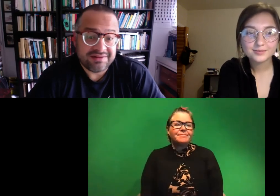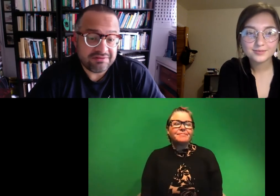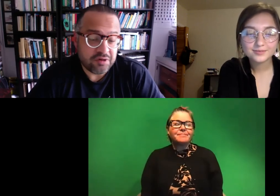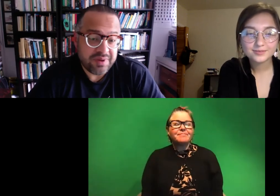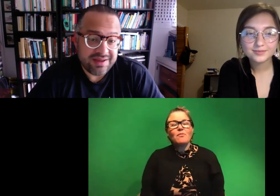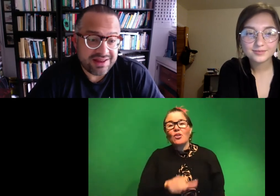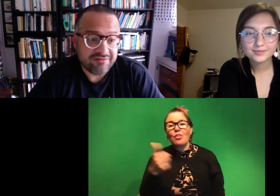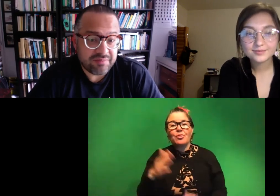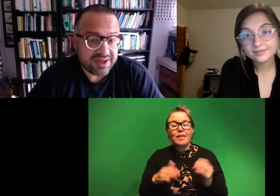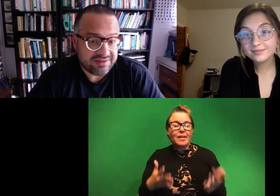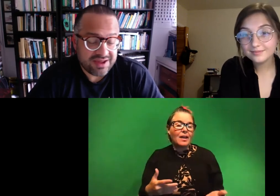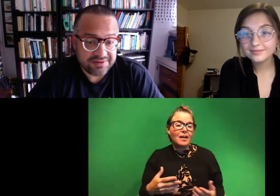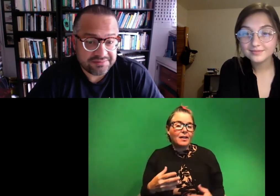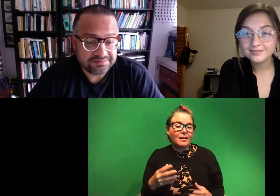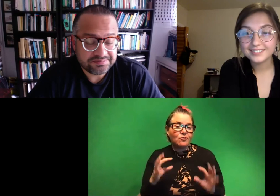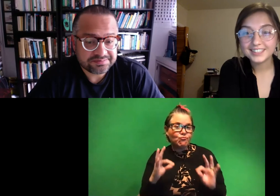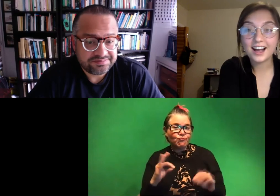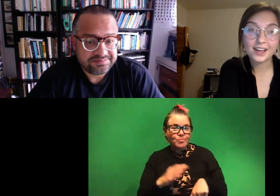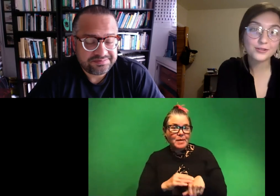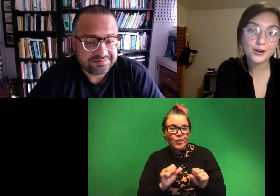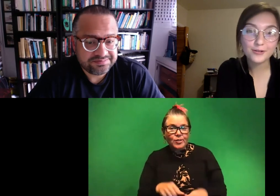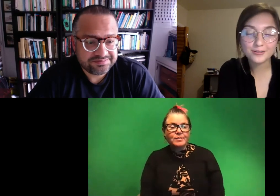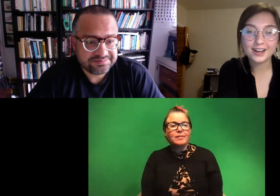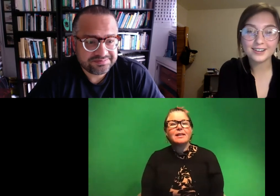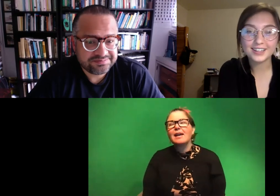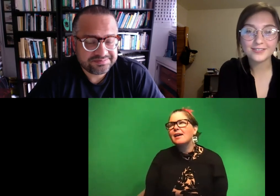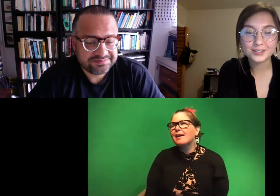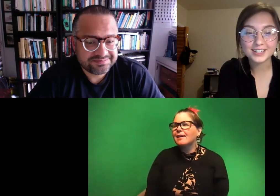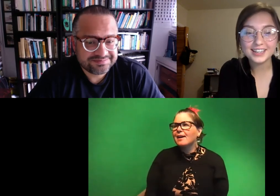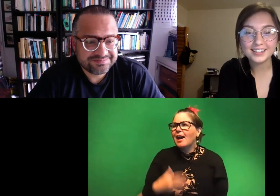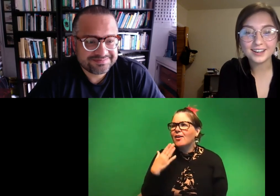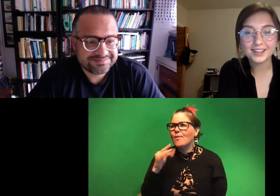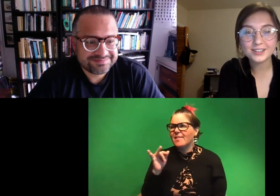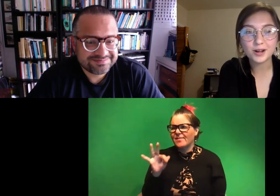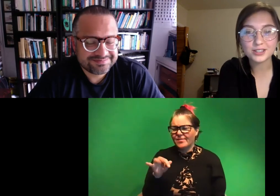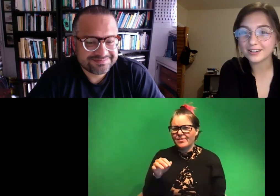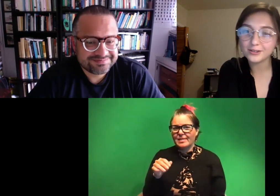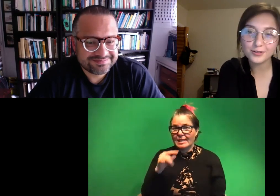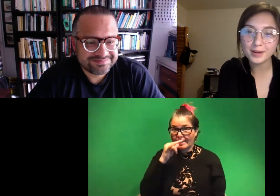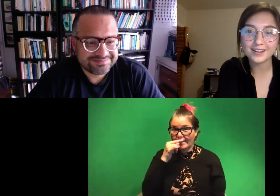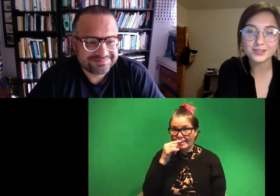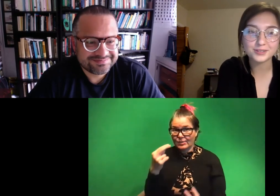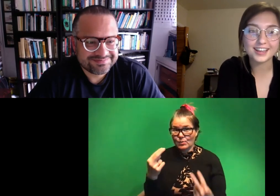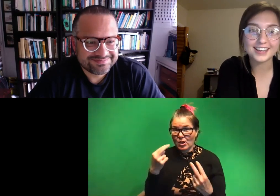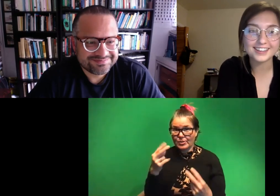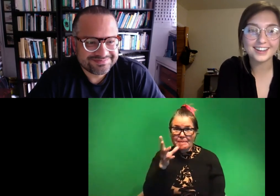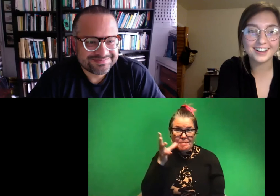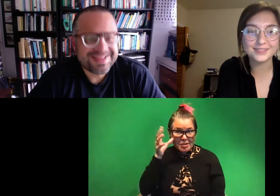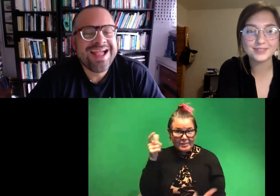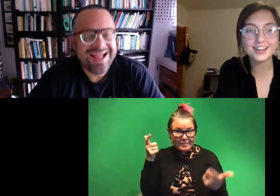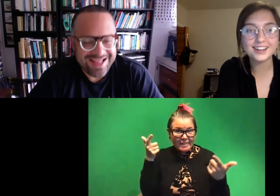that could be a lovely pet. Yeah. Yeah, I don't know if there's any kids watching. I don't know if the parents would